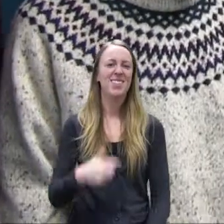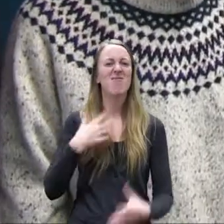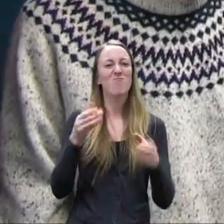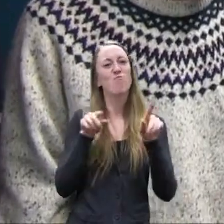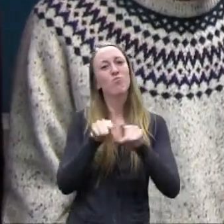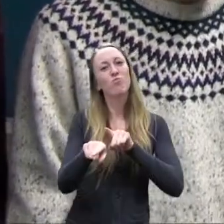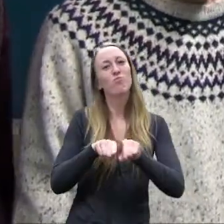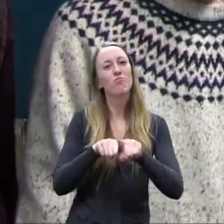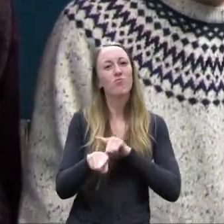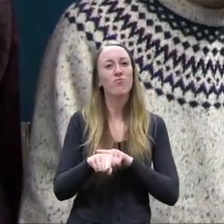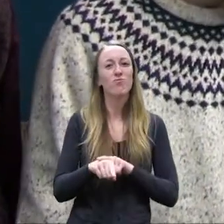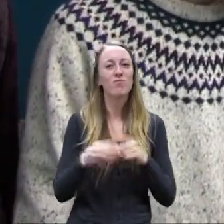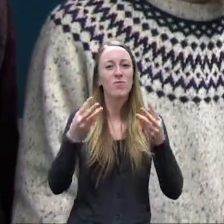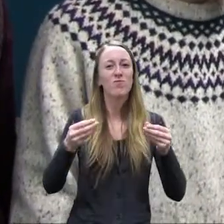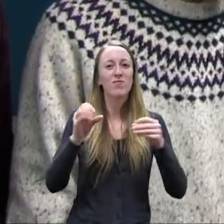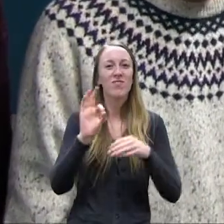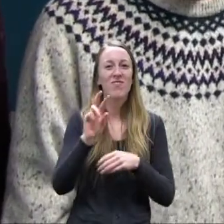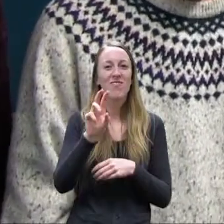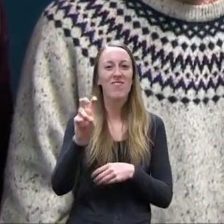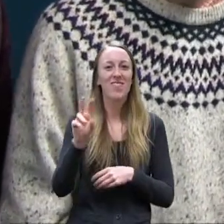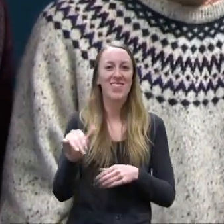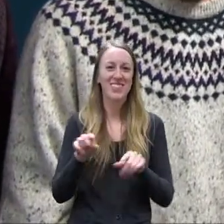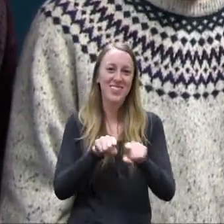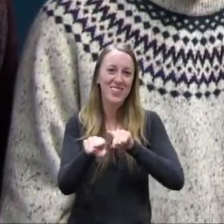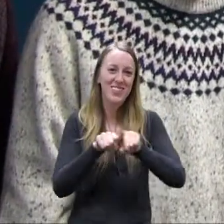Some socks. Fuzzy socks.